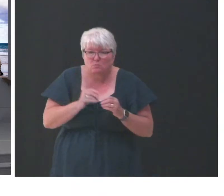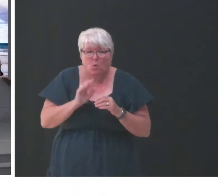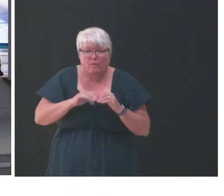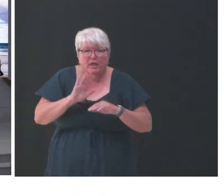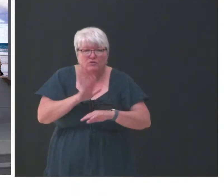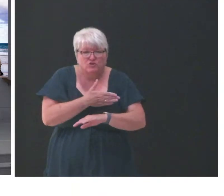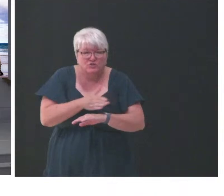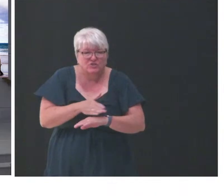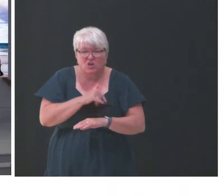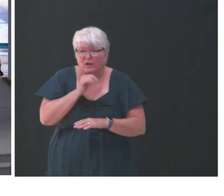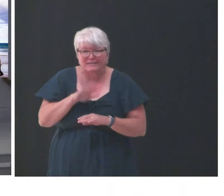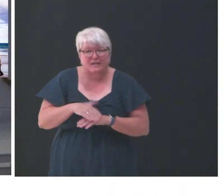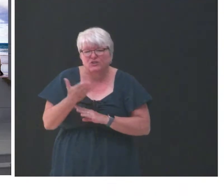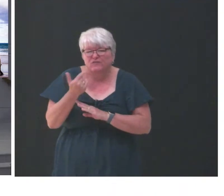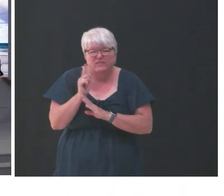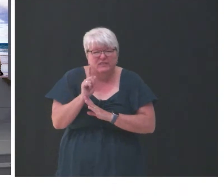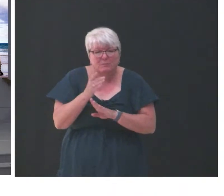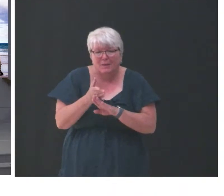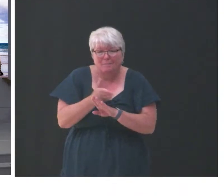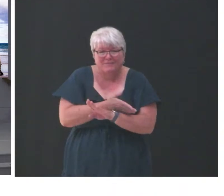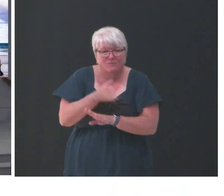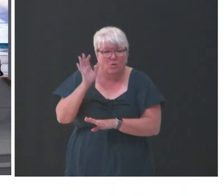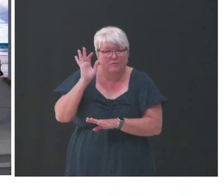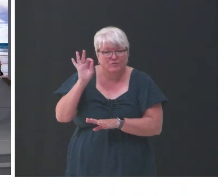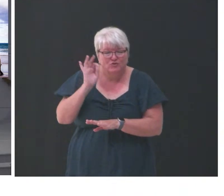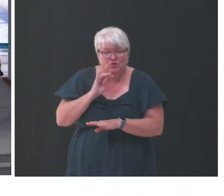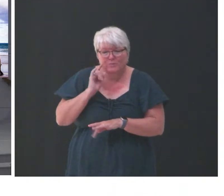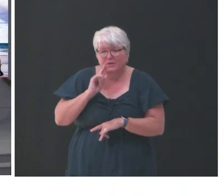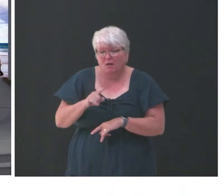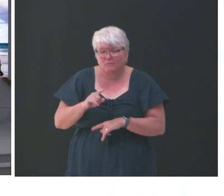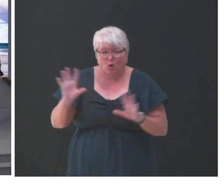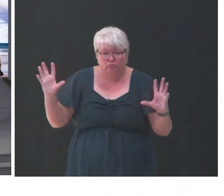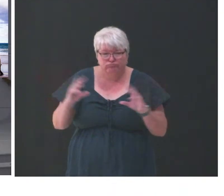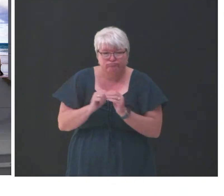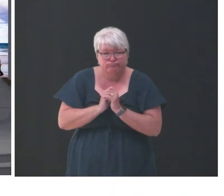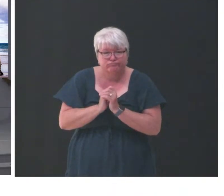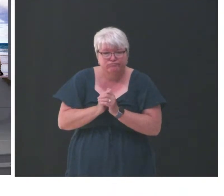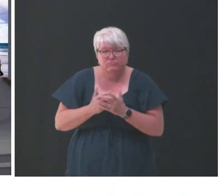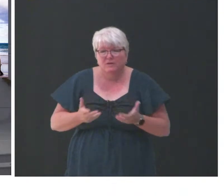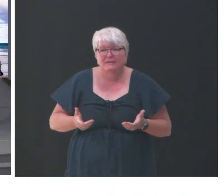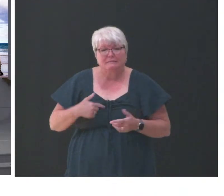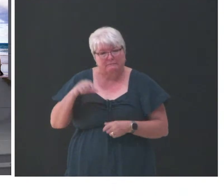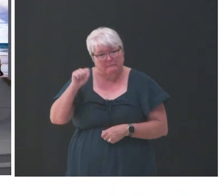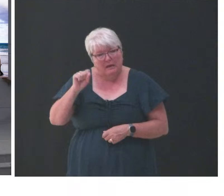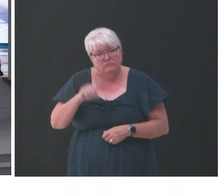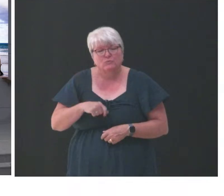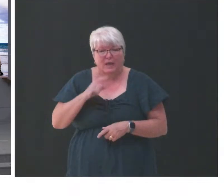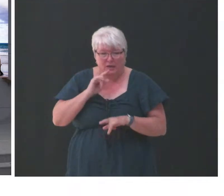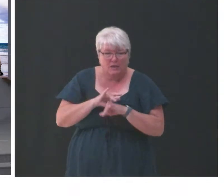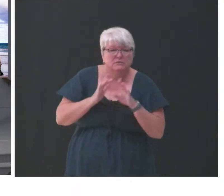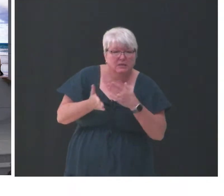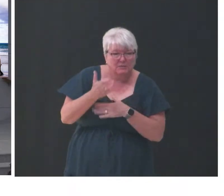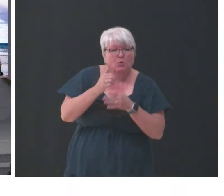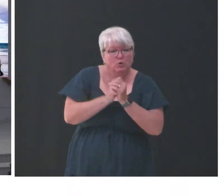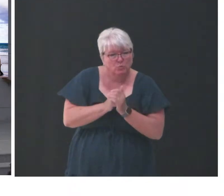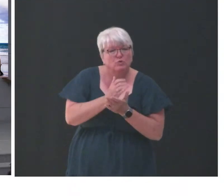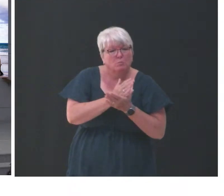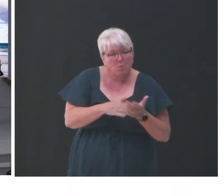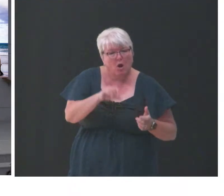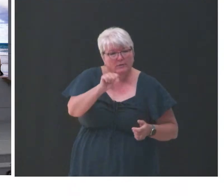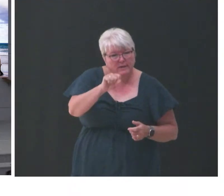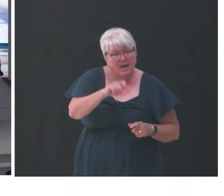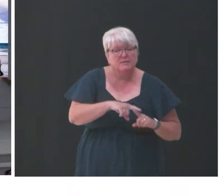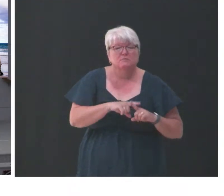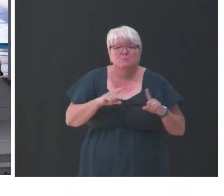It's definitely not just the 15 minutes before the sermon on a Sunday morning when we're all together. And yes, it can be about the Sunday morning. That's part of it.